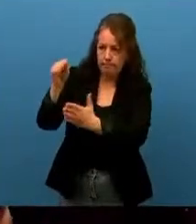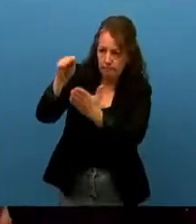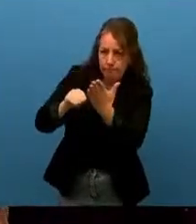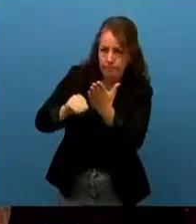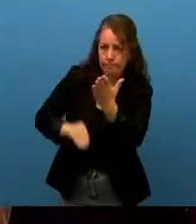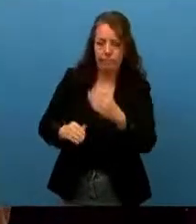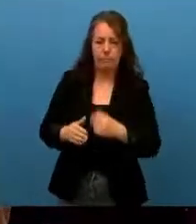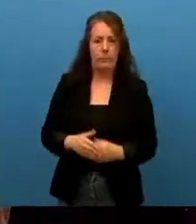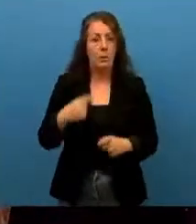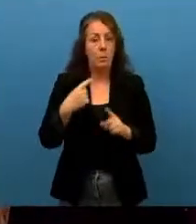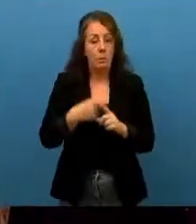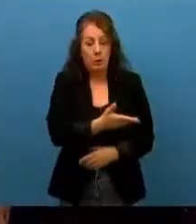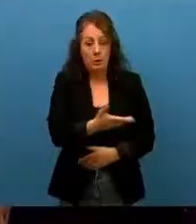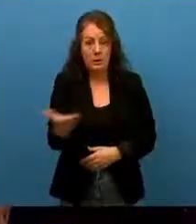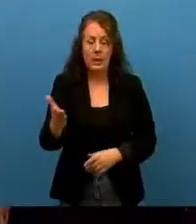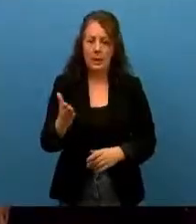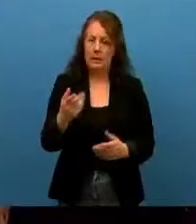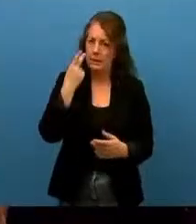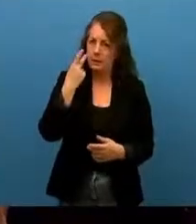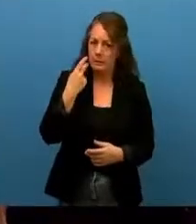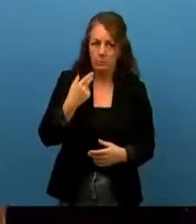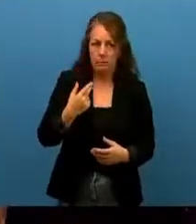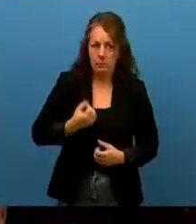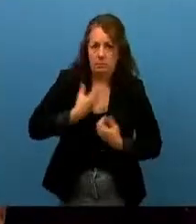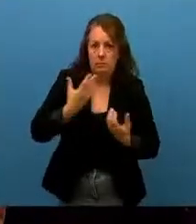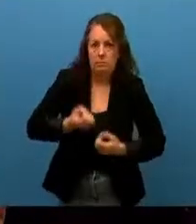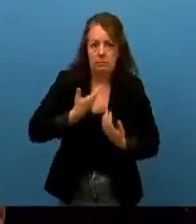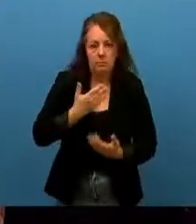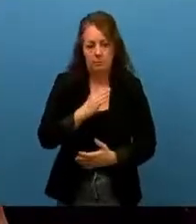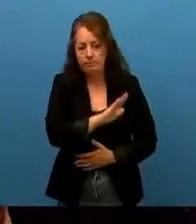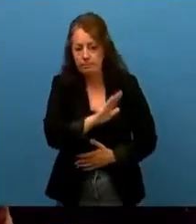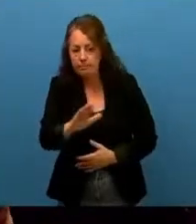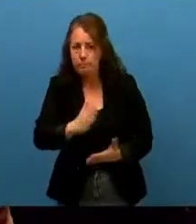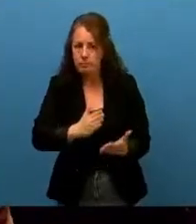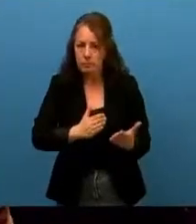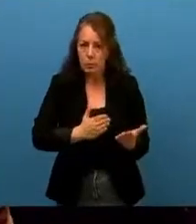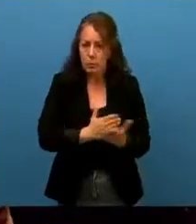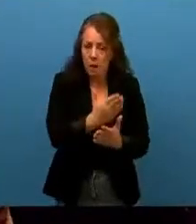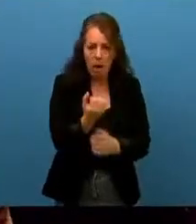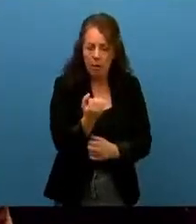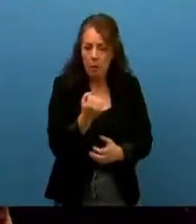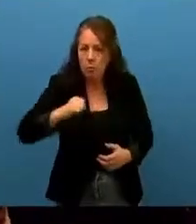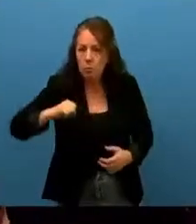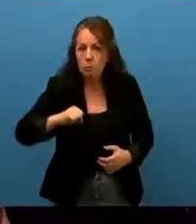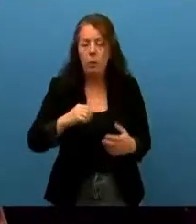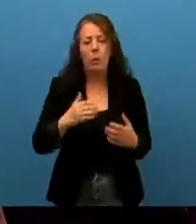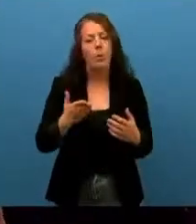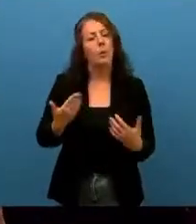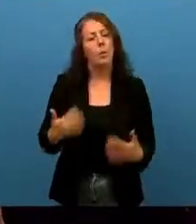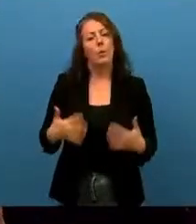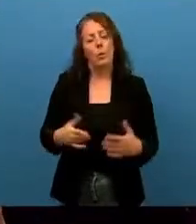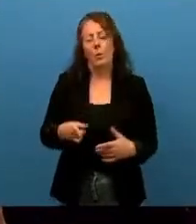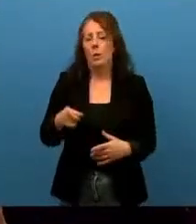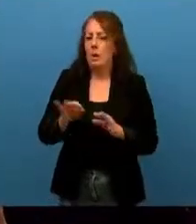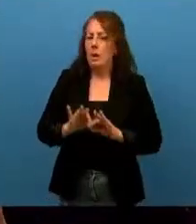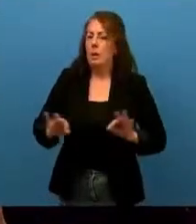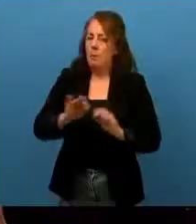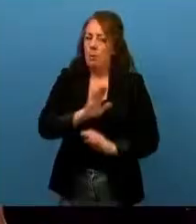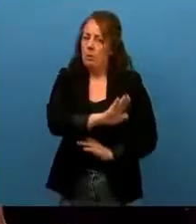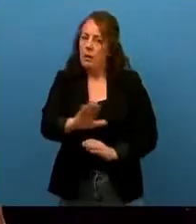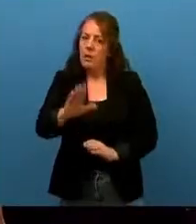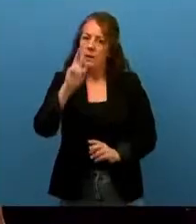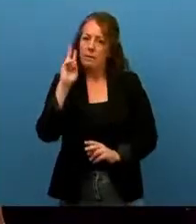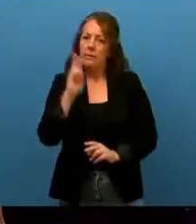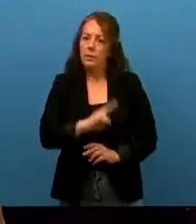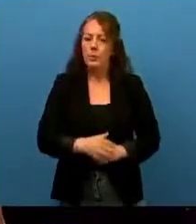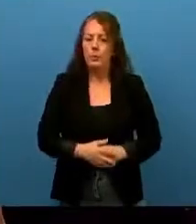enhanced participation in the work of the HRC. We also heard a range of perspectives and questions from states. Discussions were